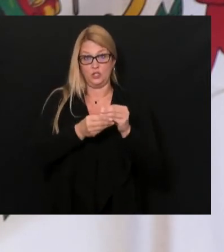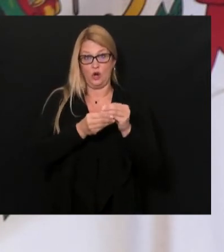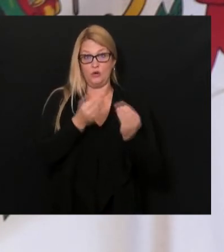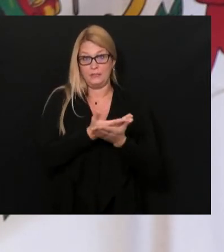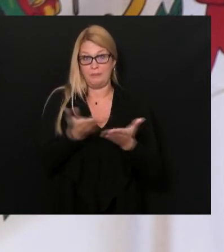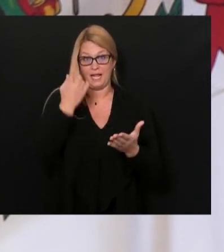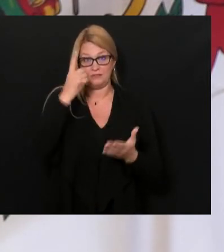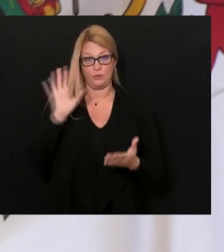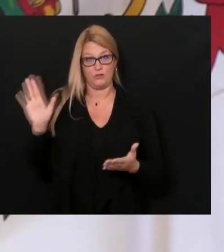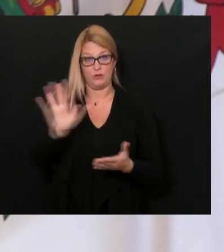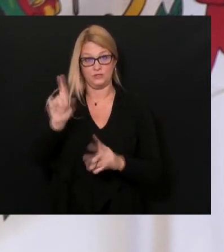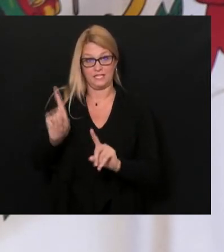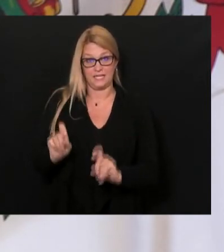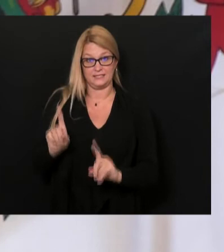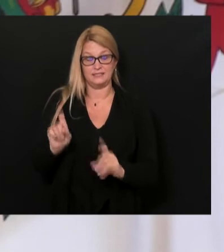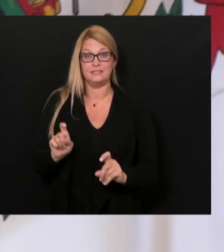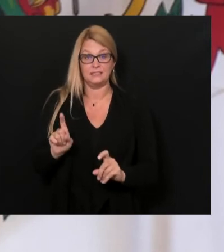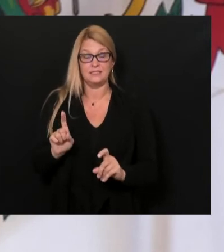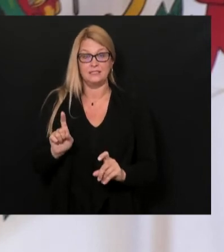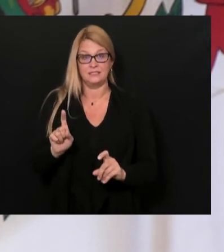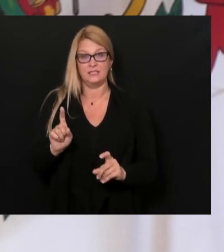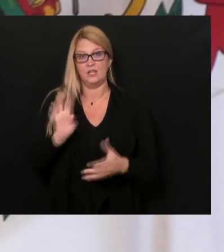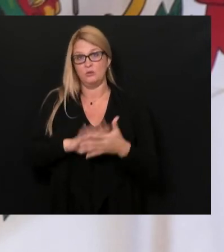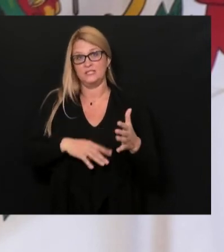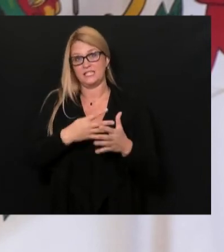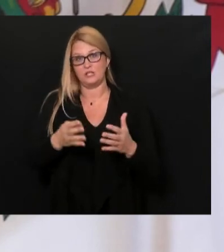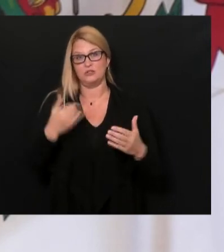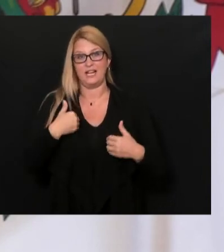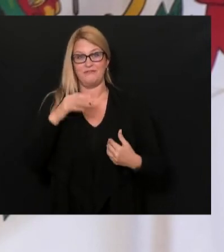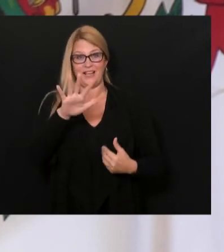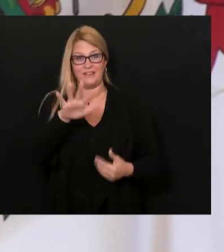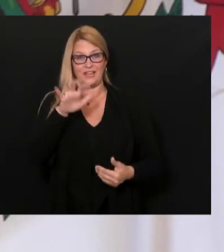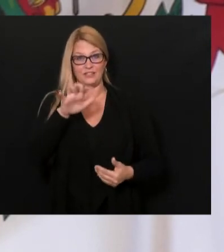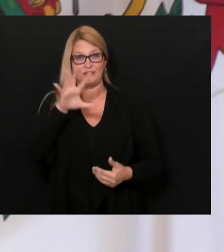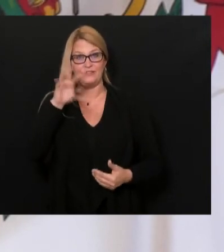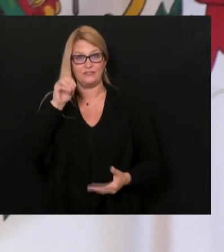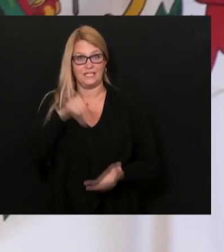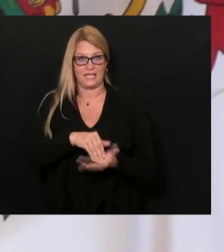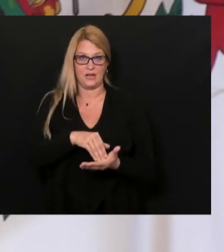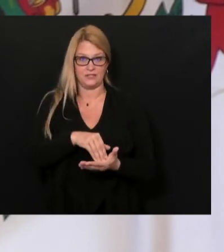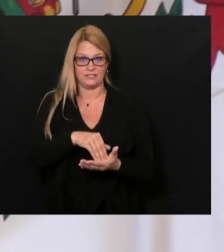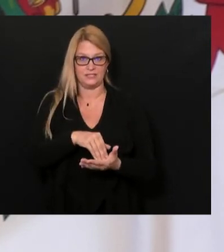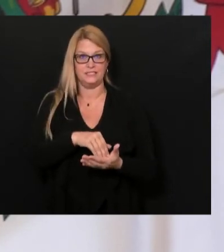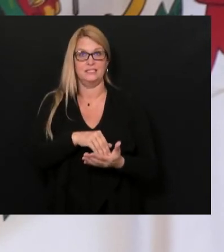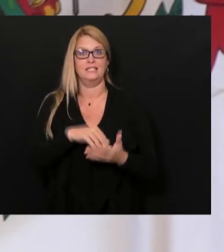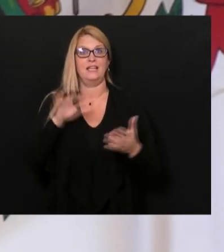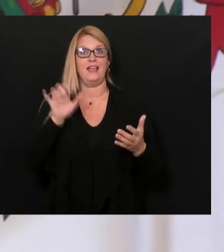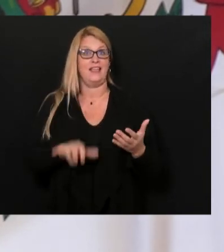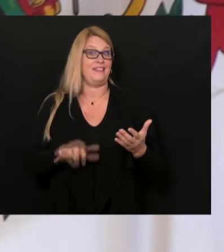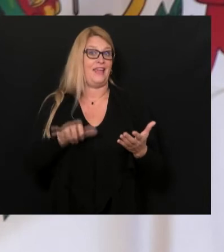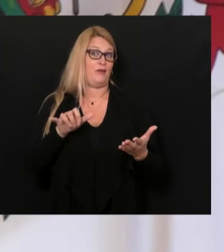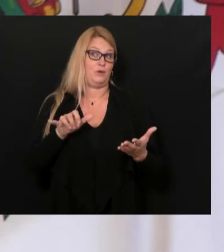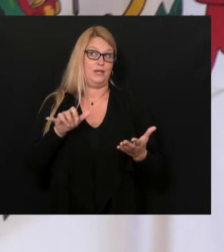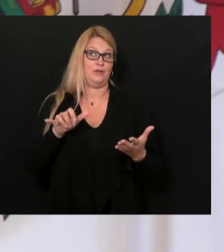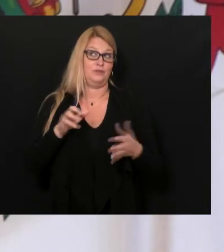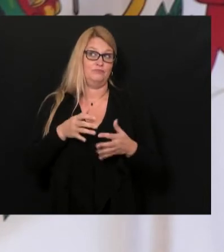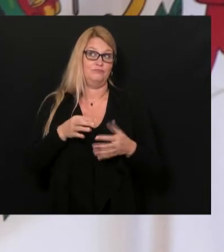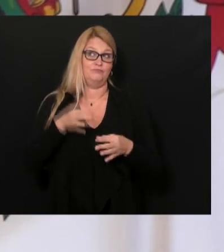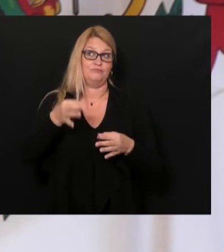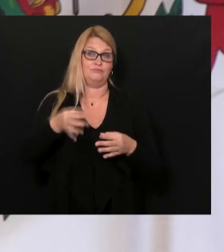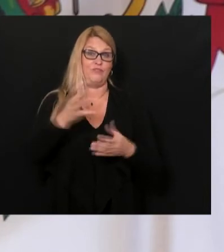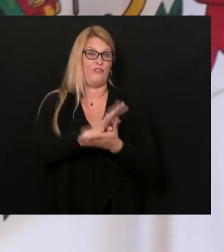and everything. And I think we're scheduled to have 550,000. They'll get us out for probably the next